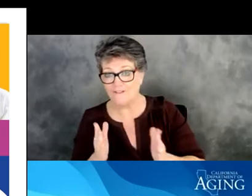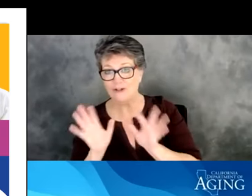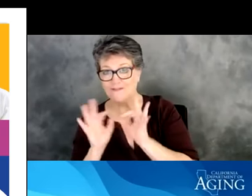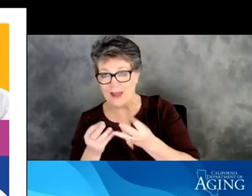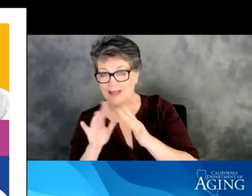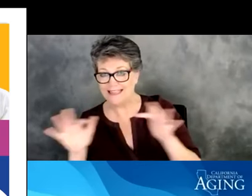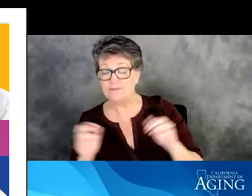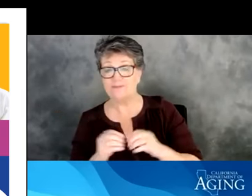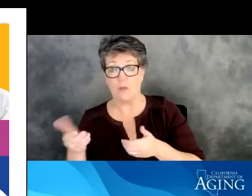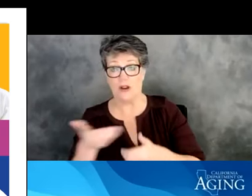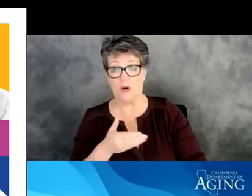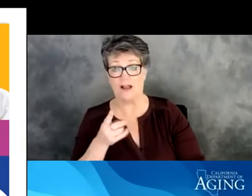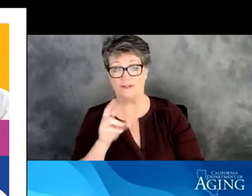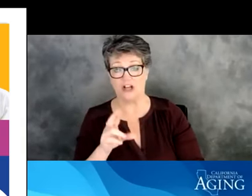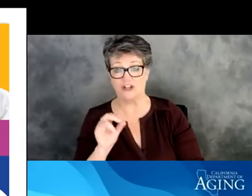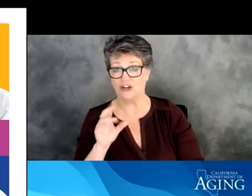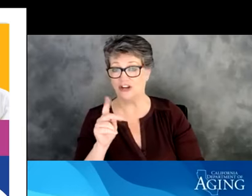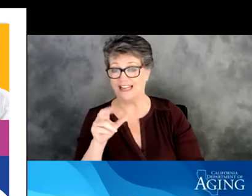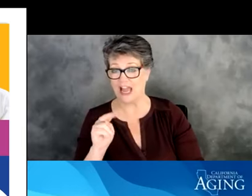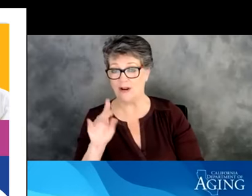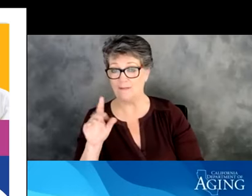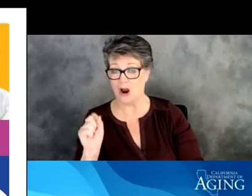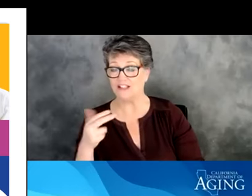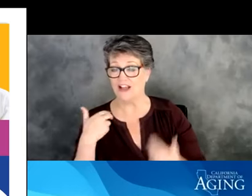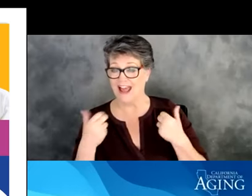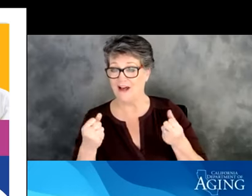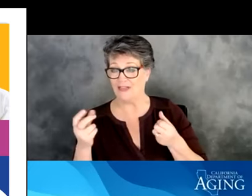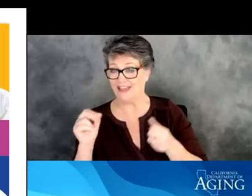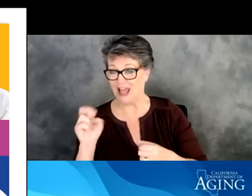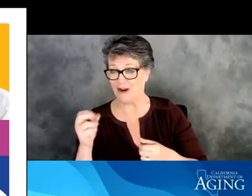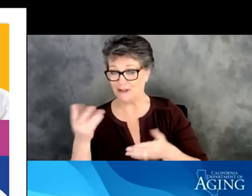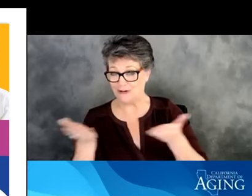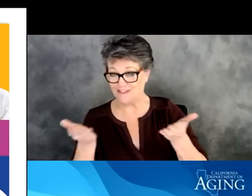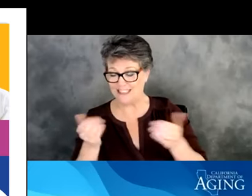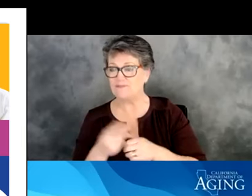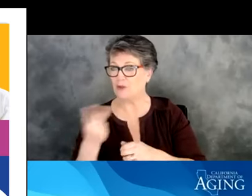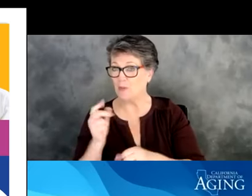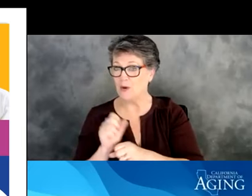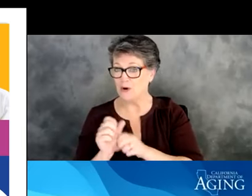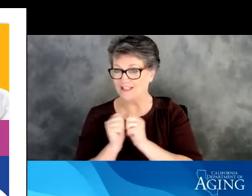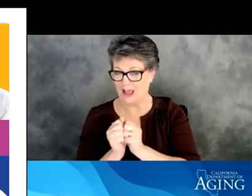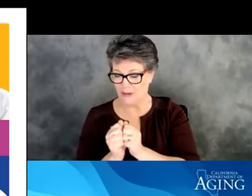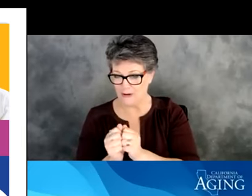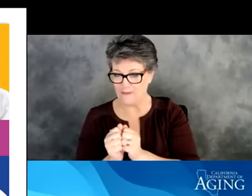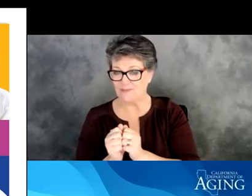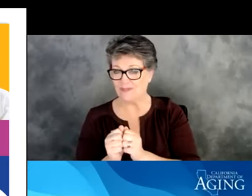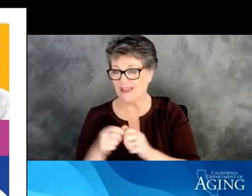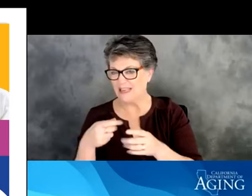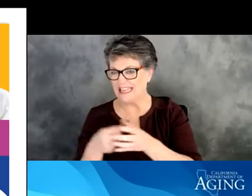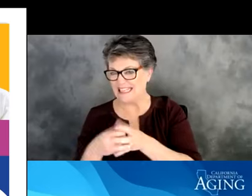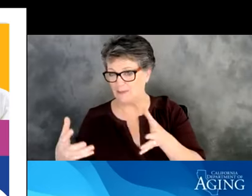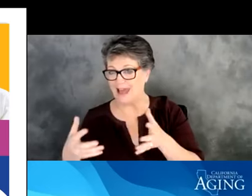I want to welcome Dr. Karen Mark from the Department of Healthcare Services. Karen and I had the chance to work together in particular on expanding access